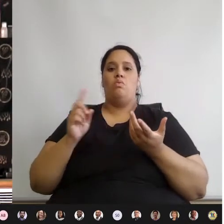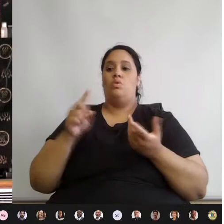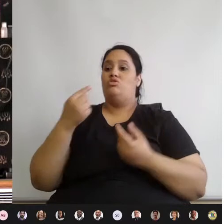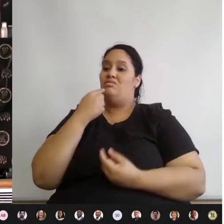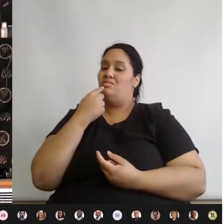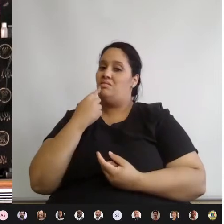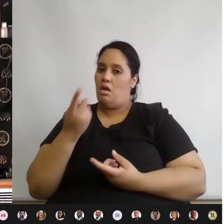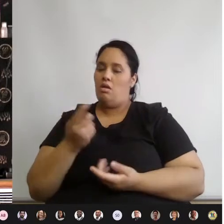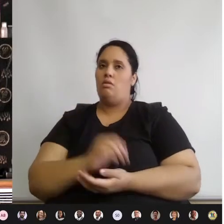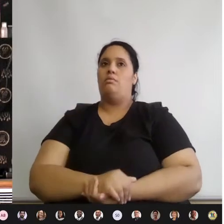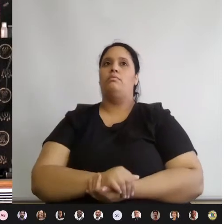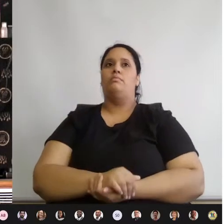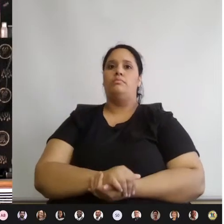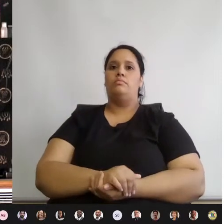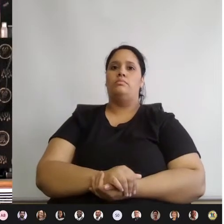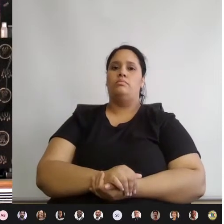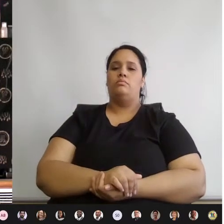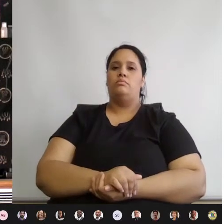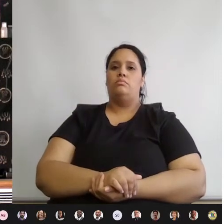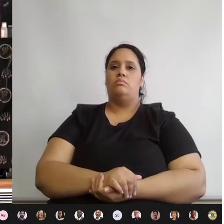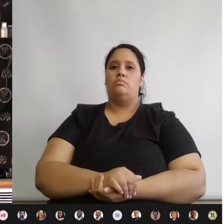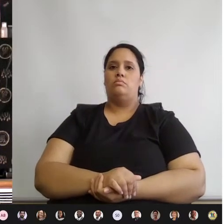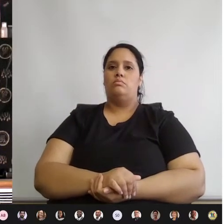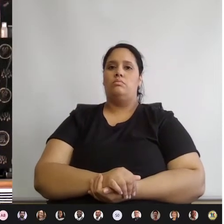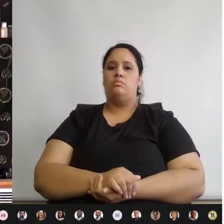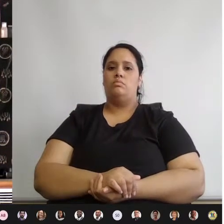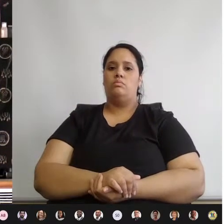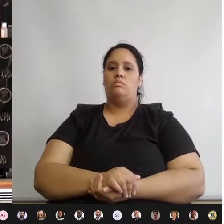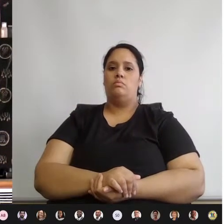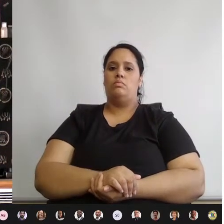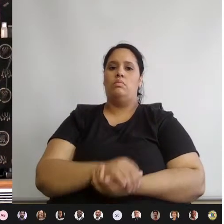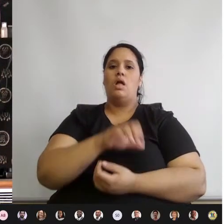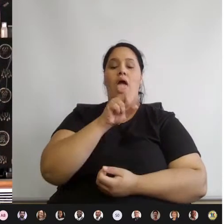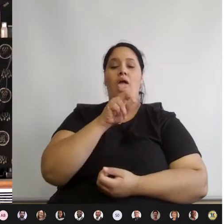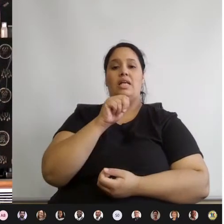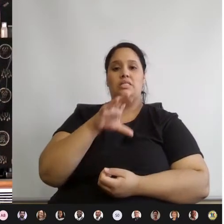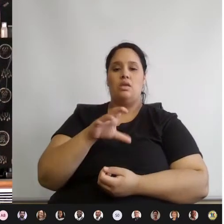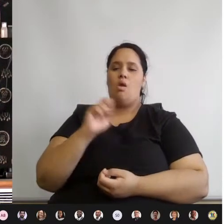probably everybody from the ANC that has spoken today,